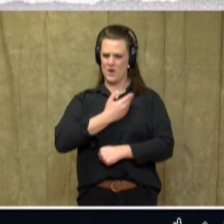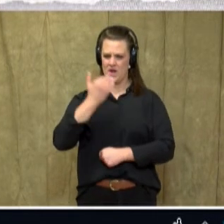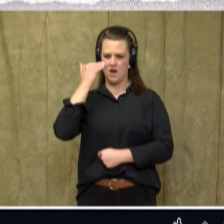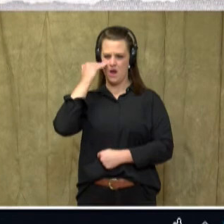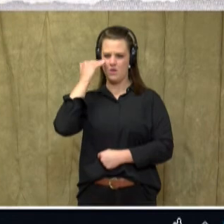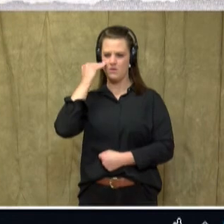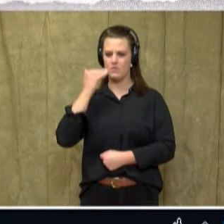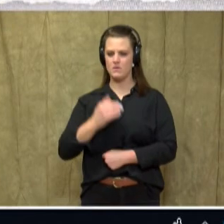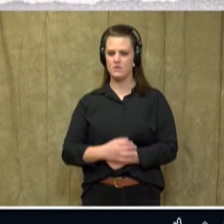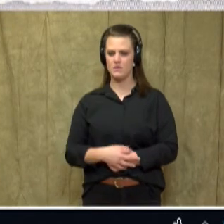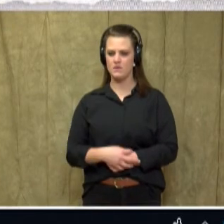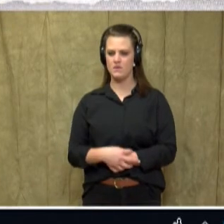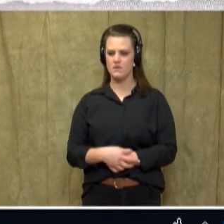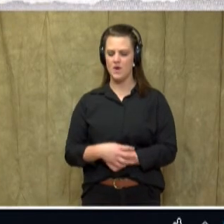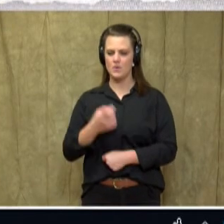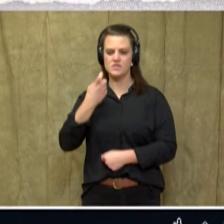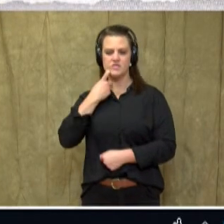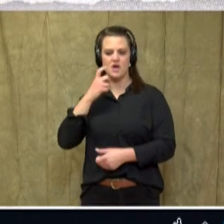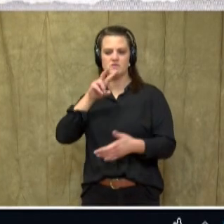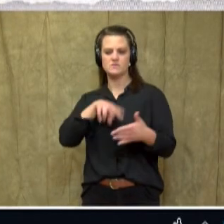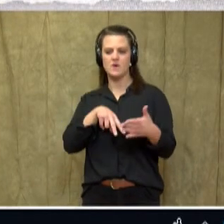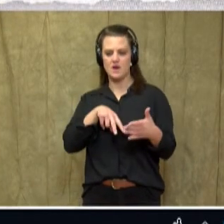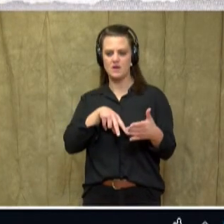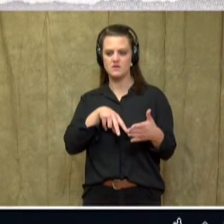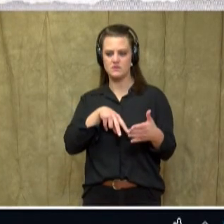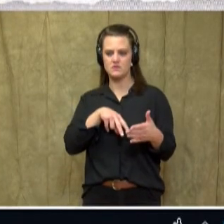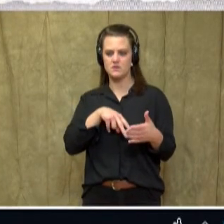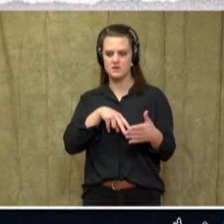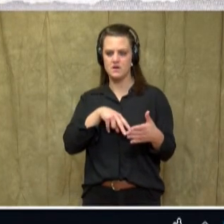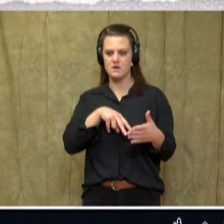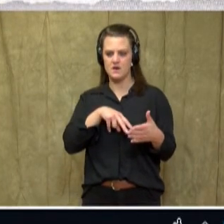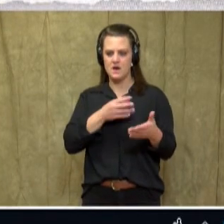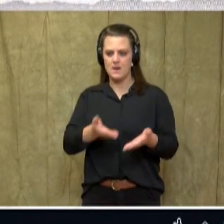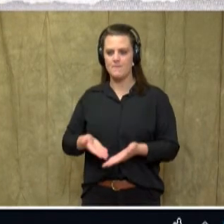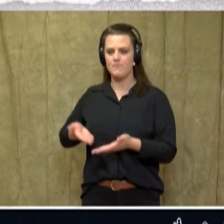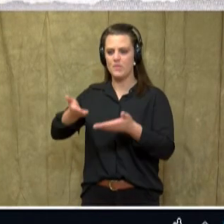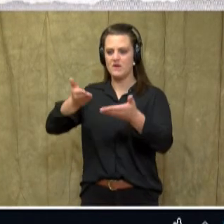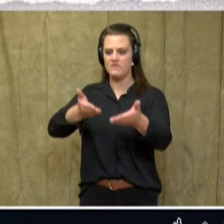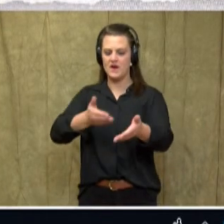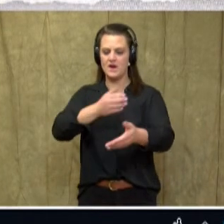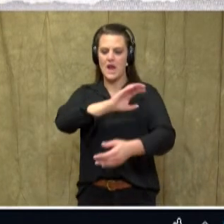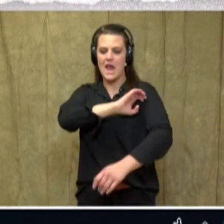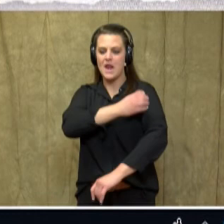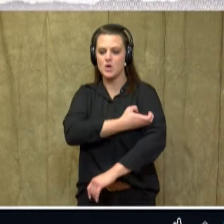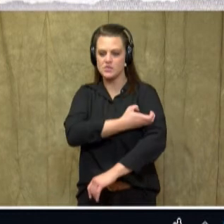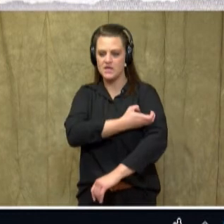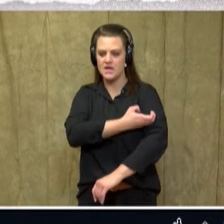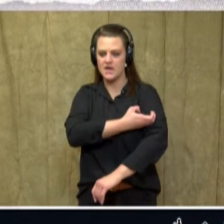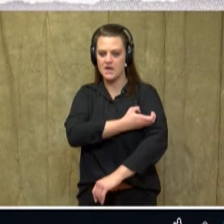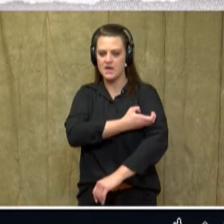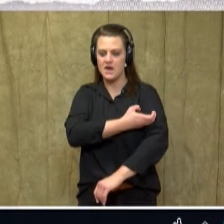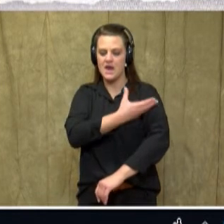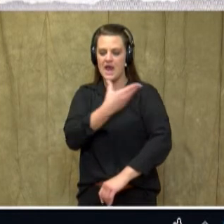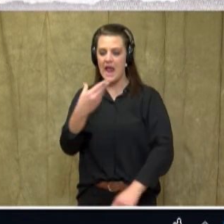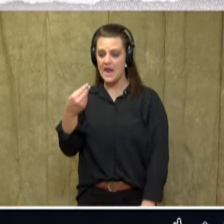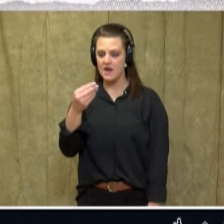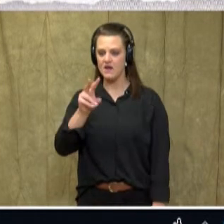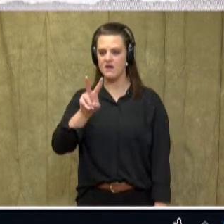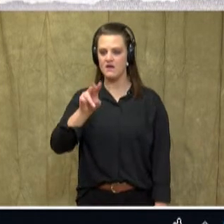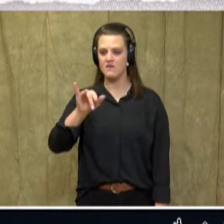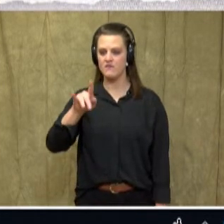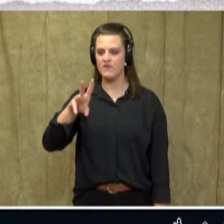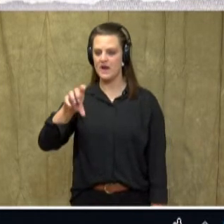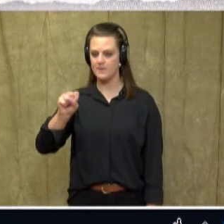based on what we just read in this sentence too, that it gave them energy and the vitamins it needed in order